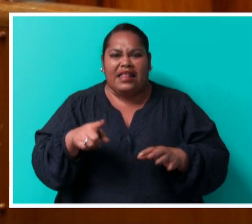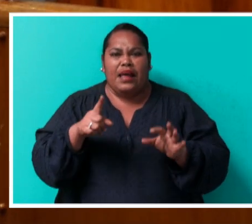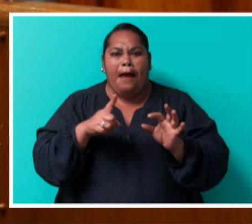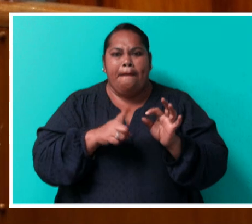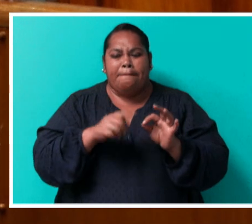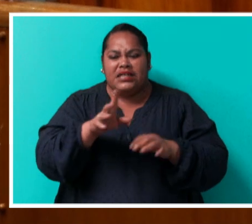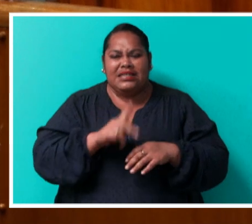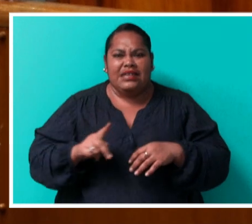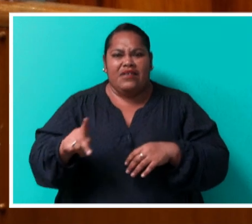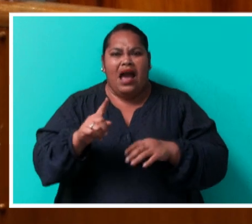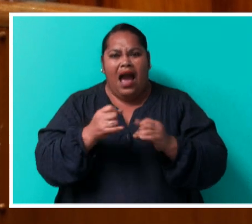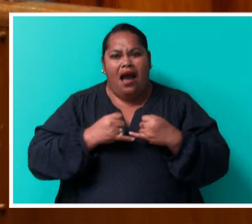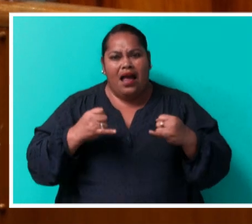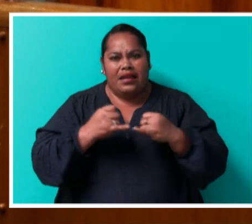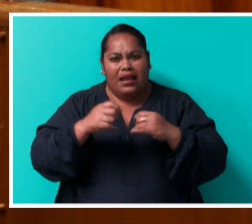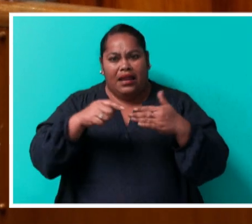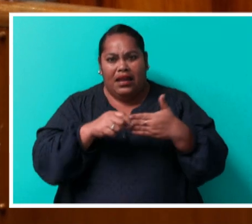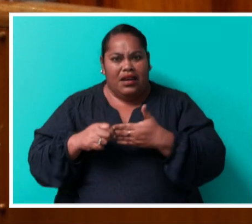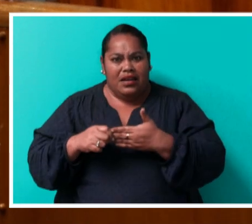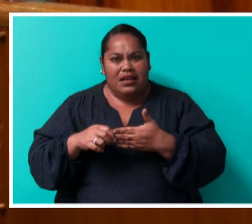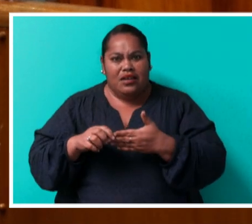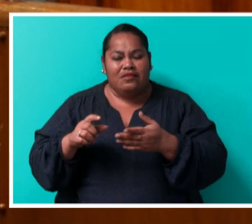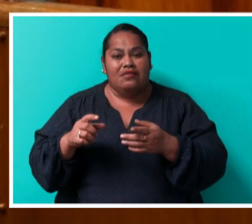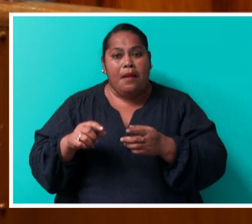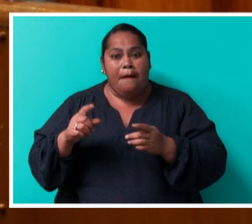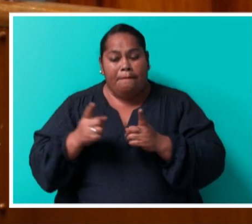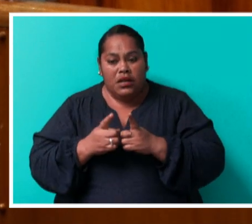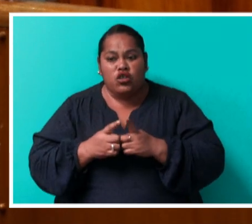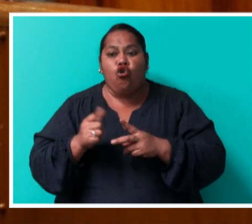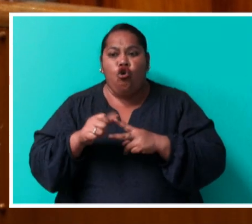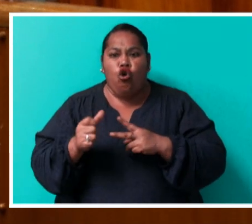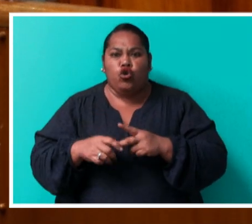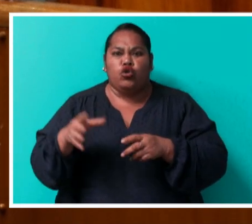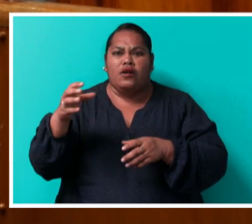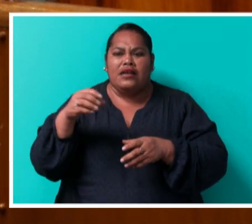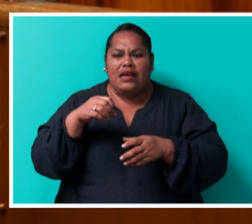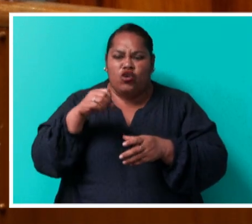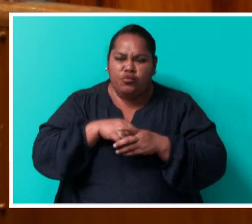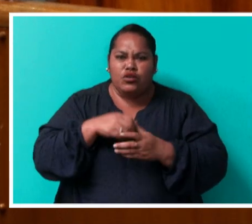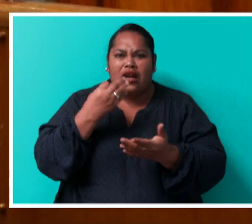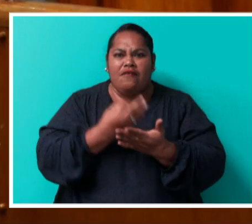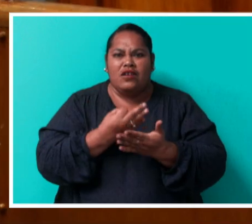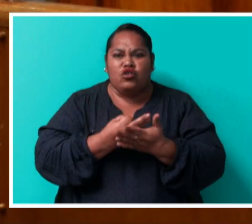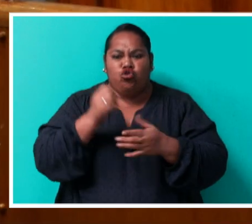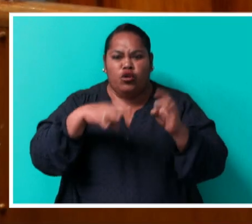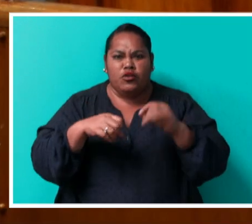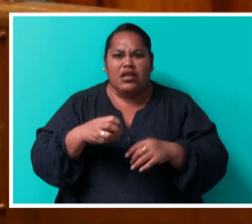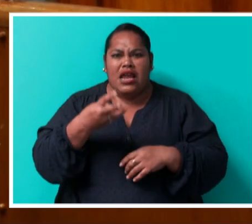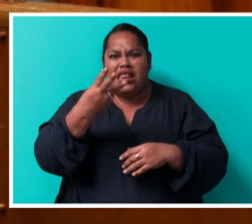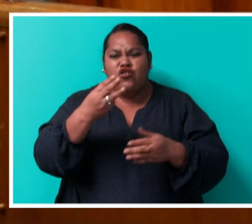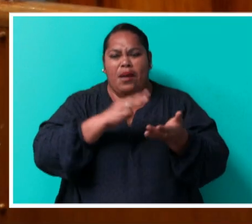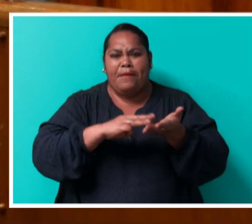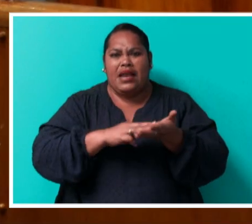which was held last year, and include a financial contribution of $3 million to